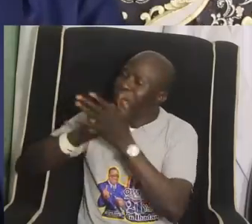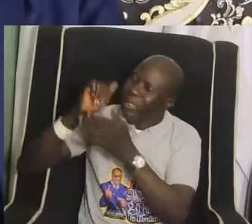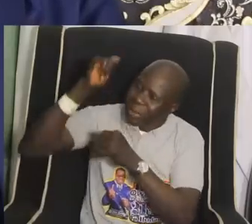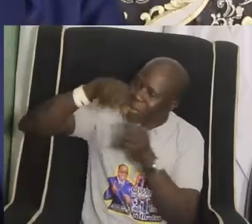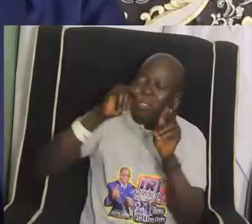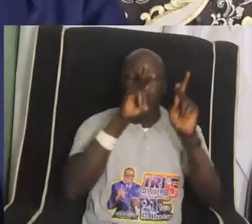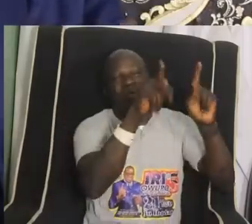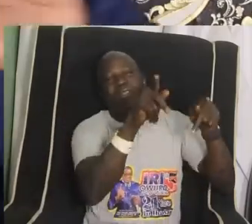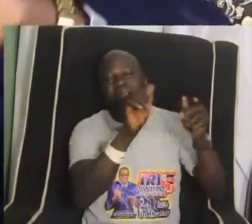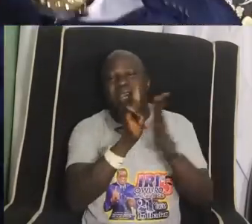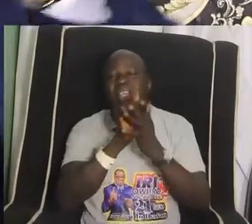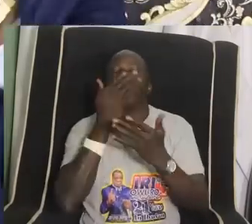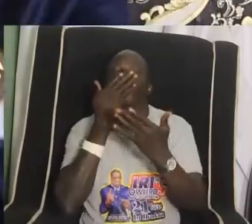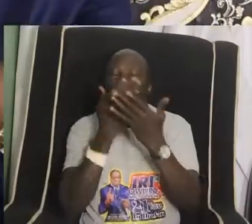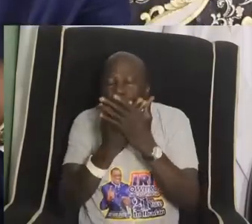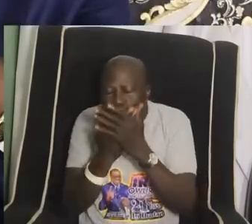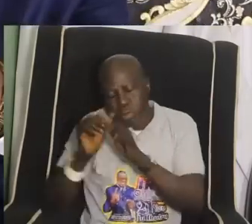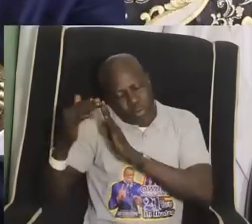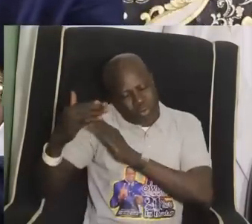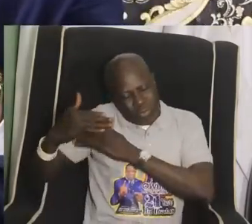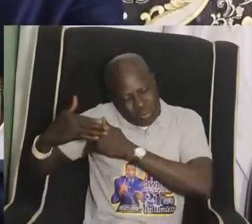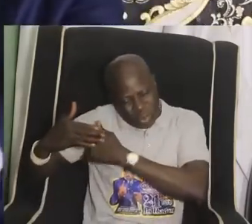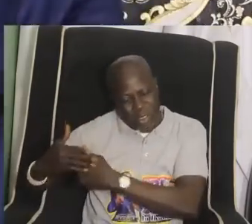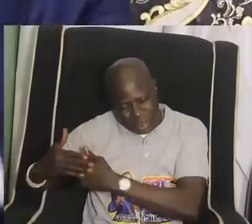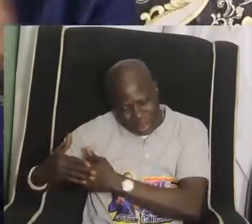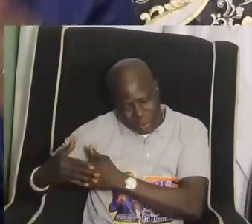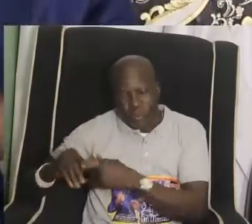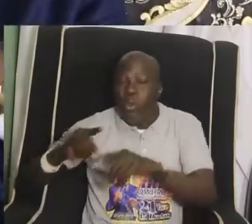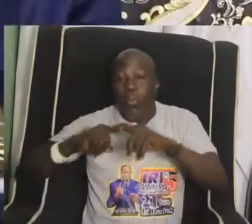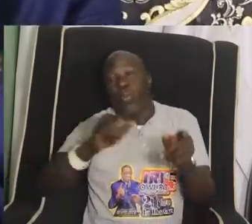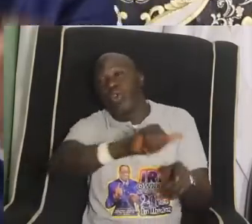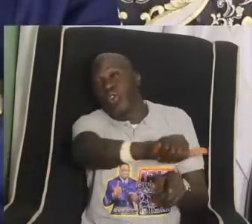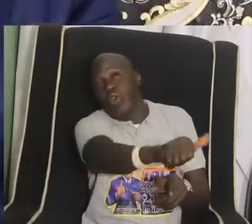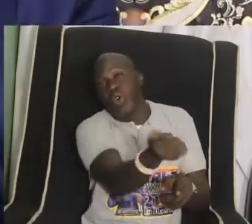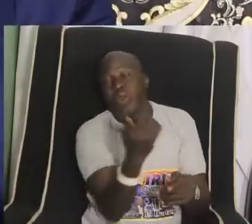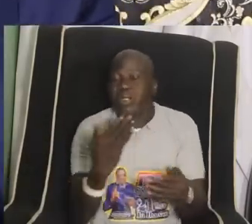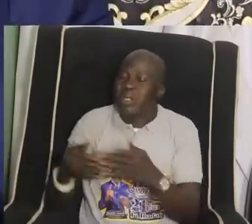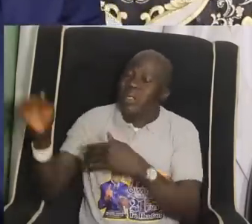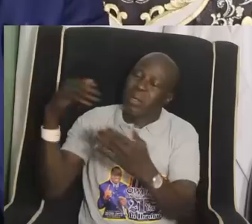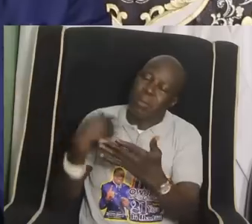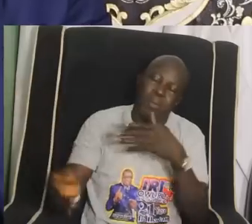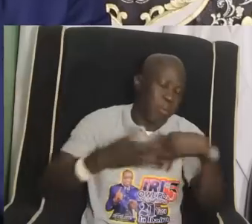It means that person is good in the other way. But in